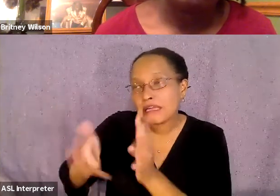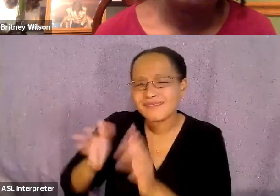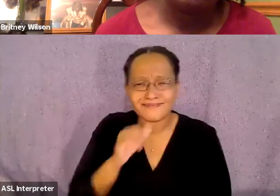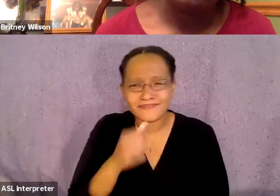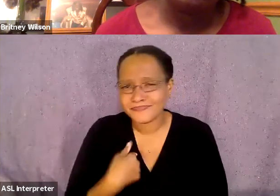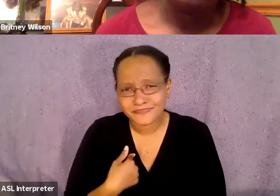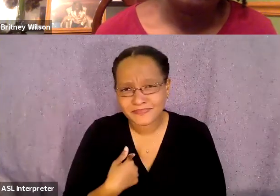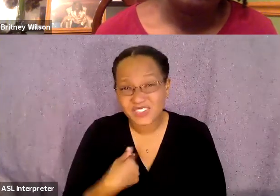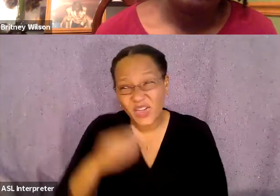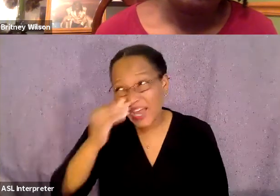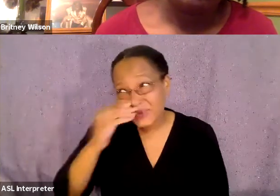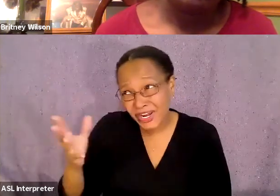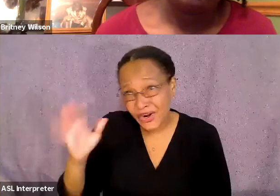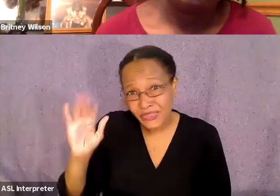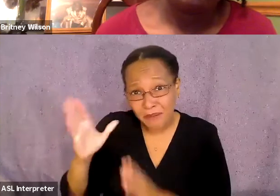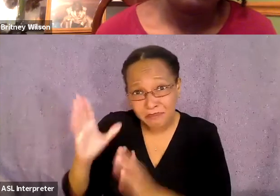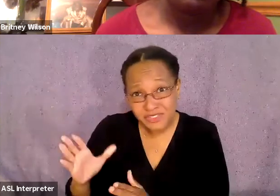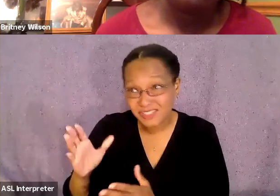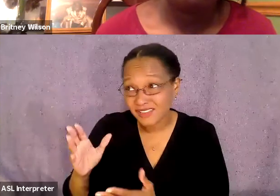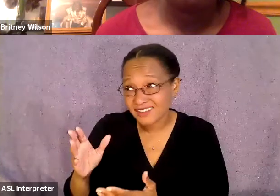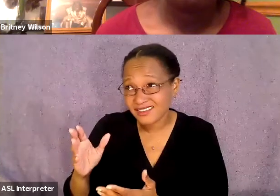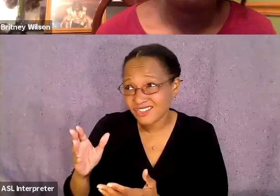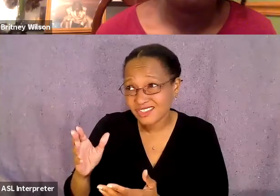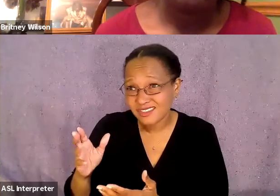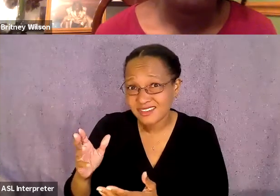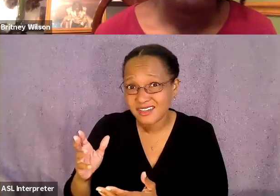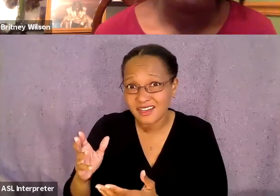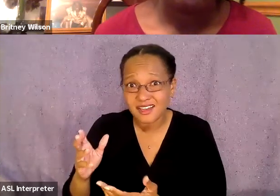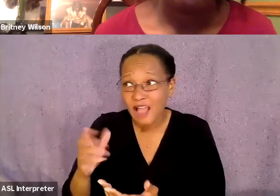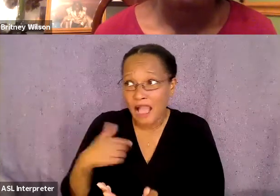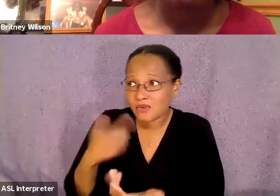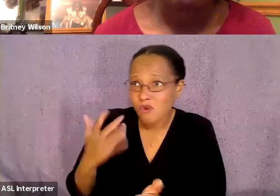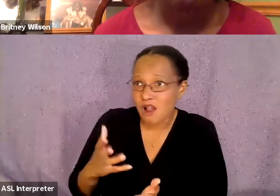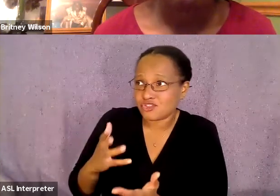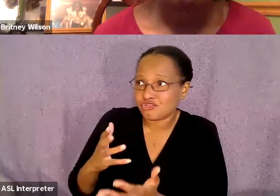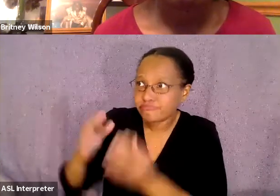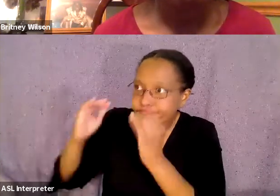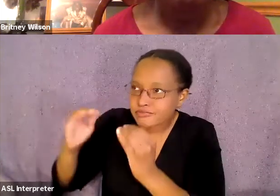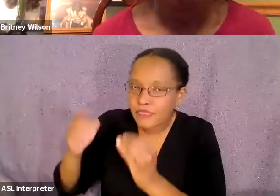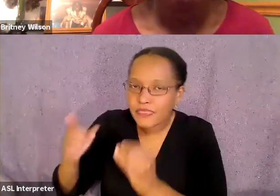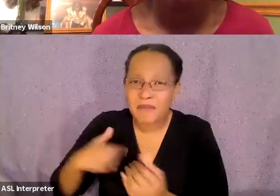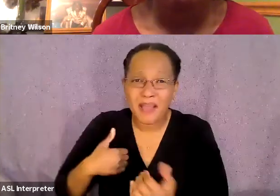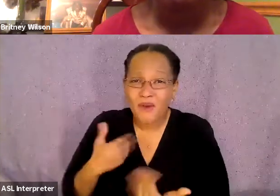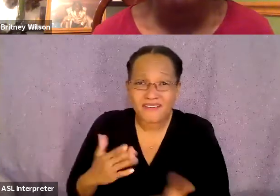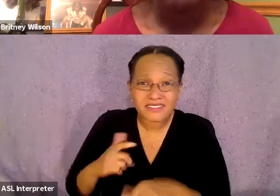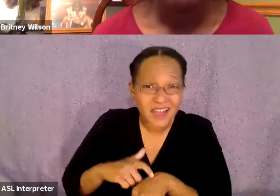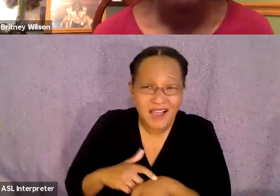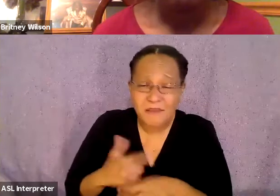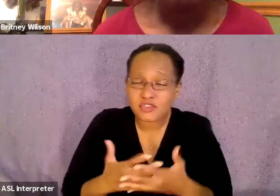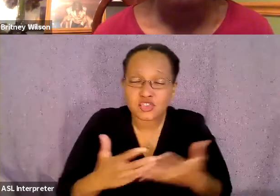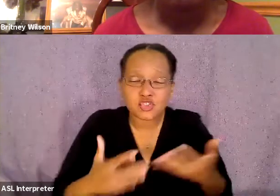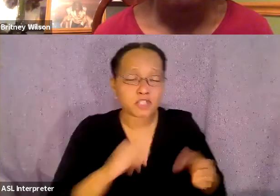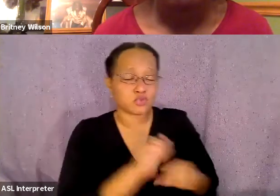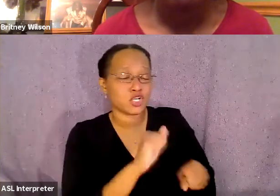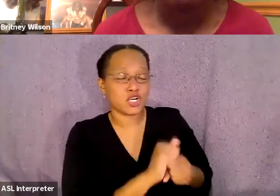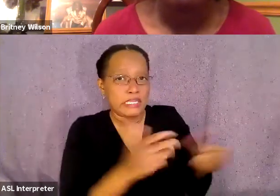I don't really care about the person that does that. I don't really care to educate them. I don't have the time. There's too much work to be done for me